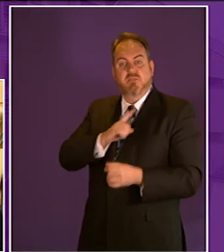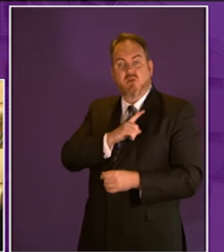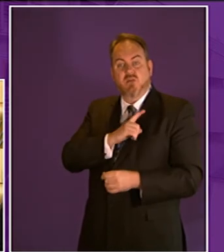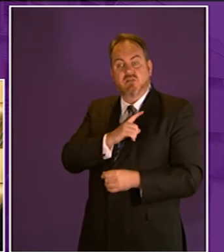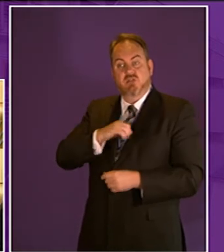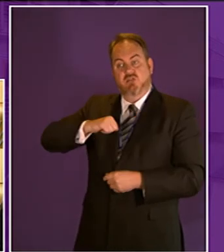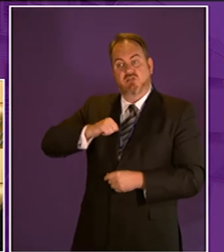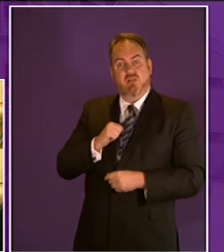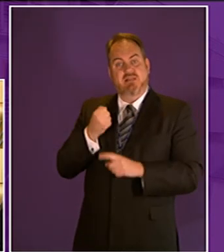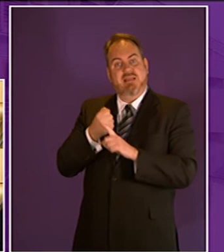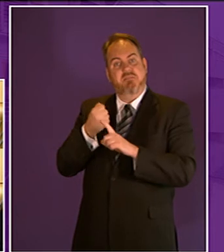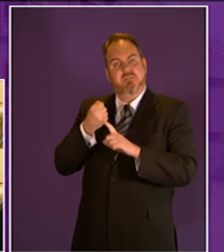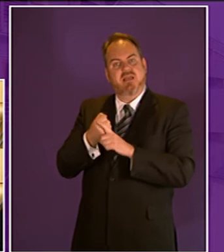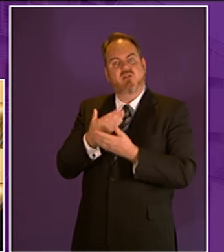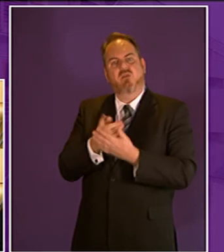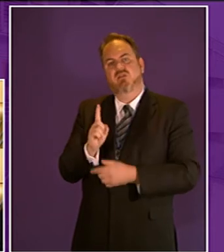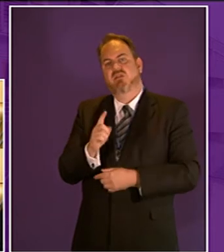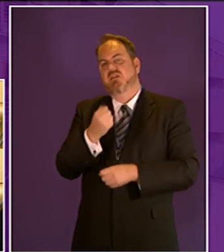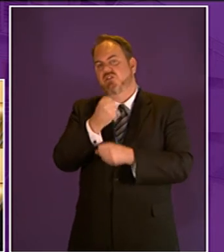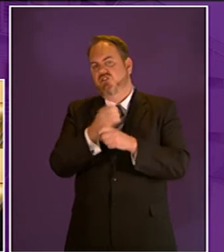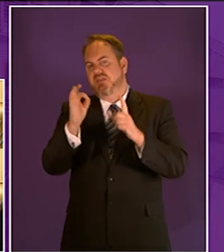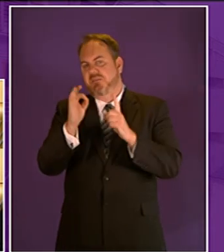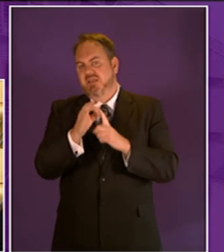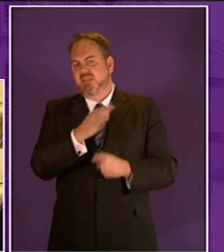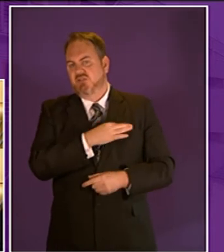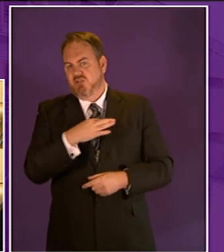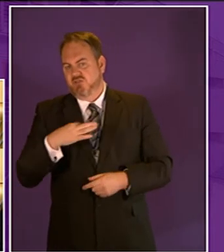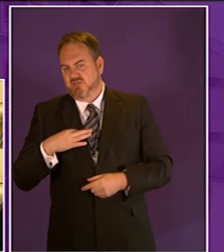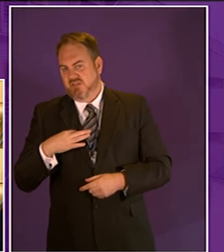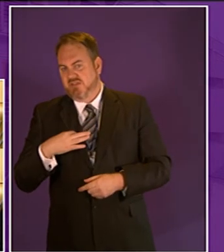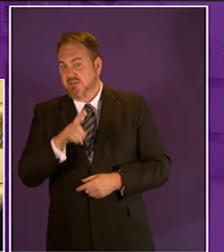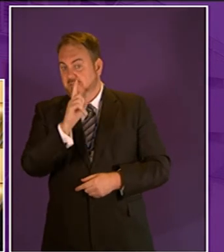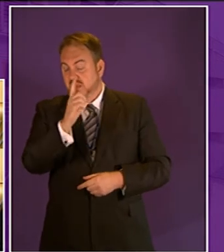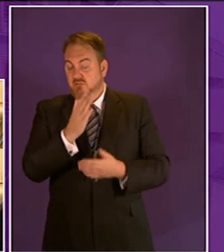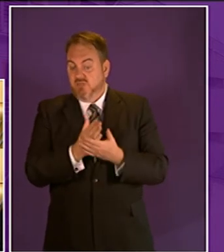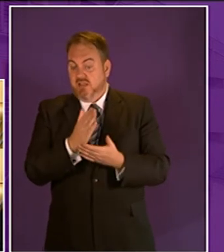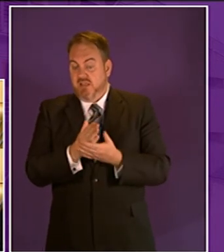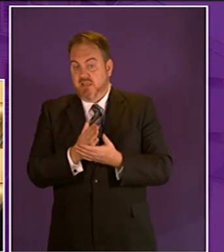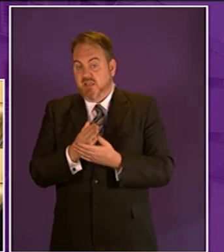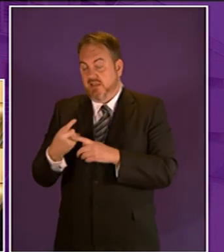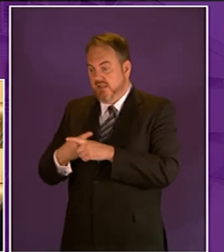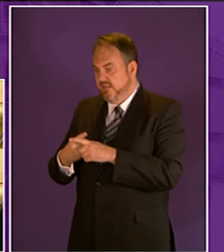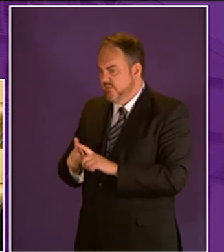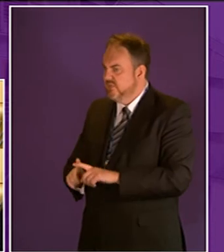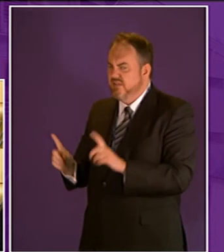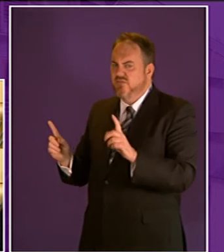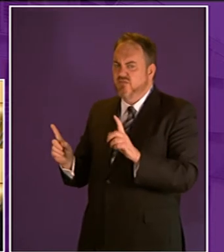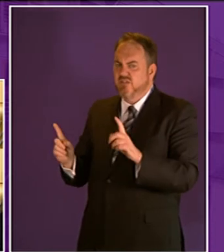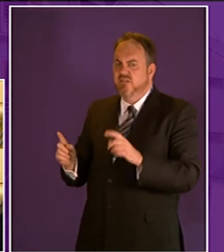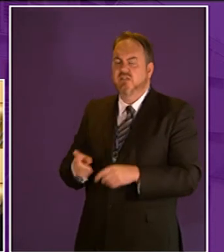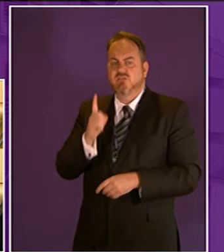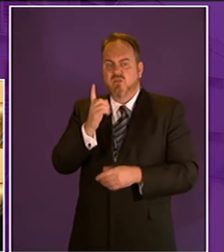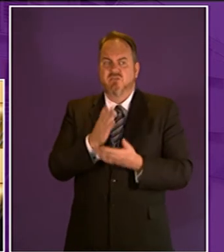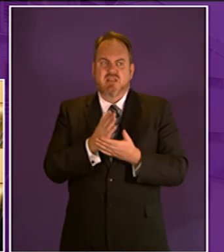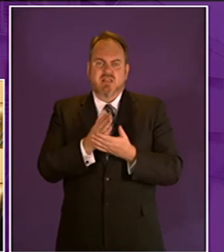in Scotland was around GP surgeries, apart from NHS Lanarkshire. But again, Monica Lennon is quite right to pay tribute to the hard efforts of staff to minimise